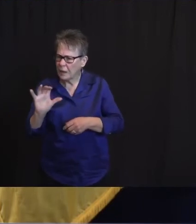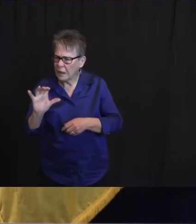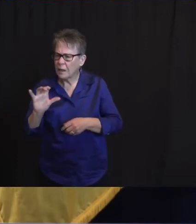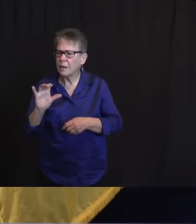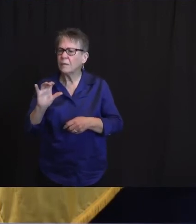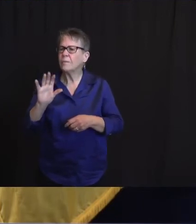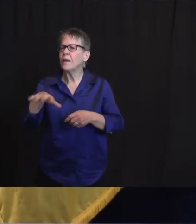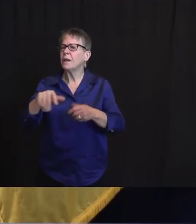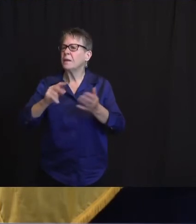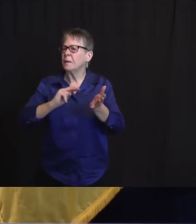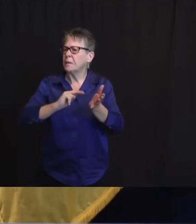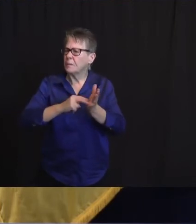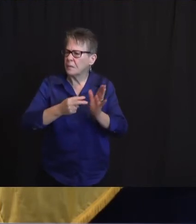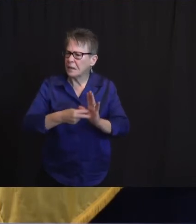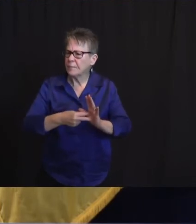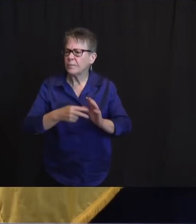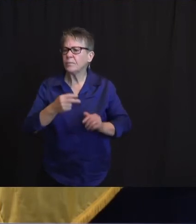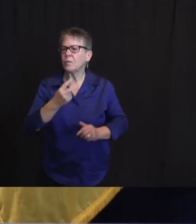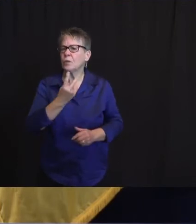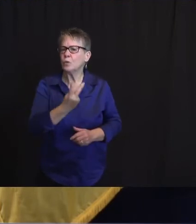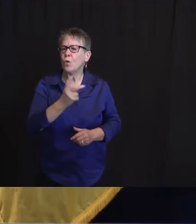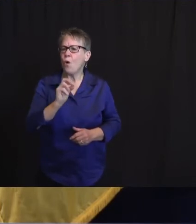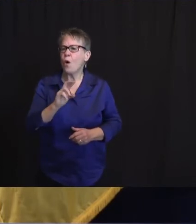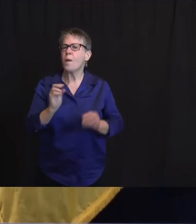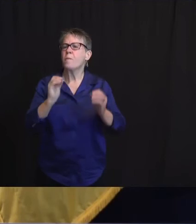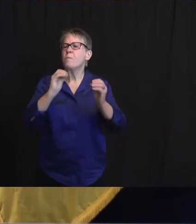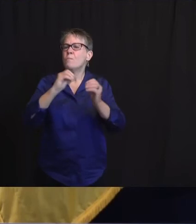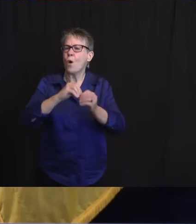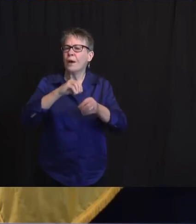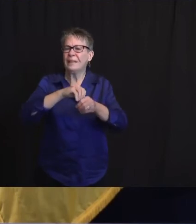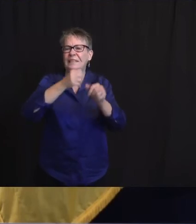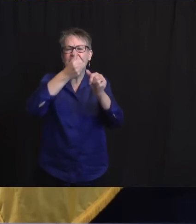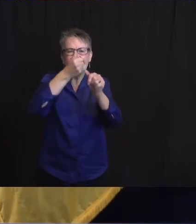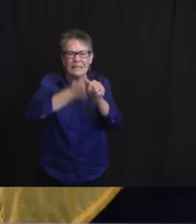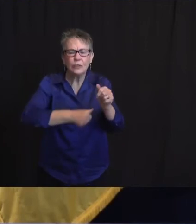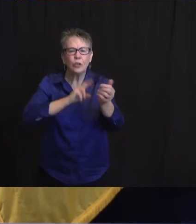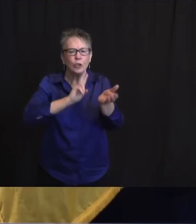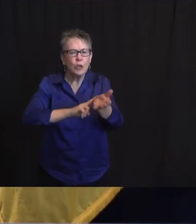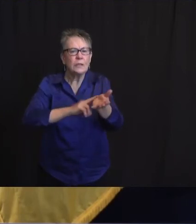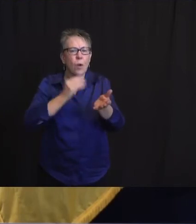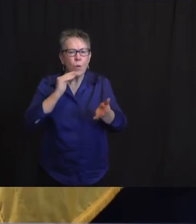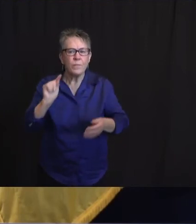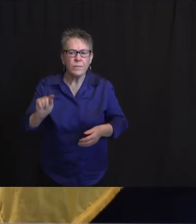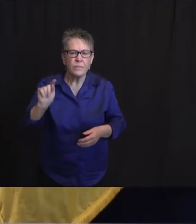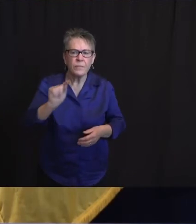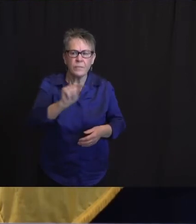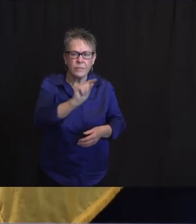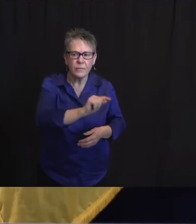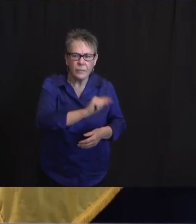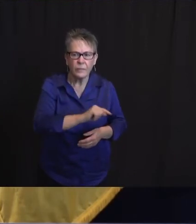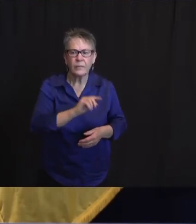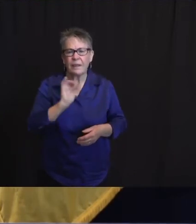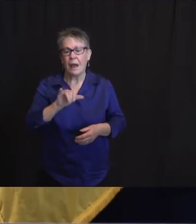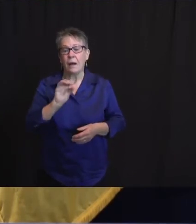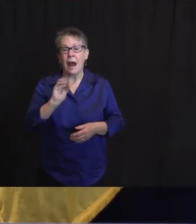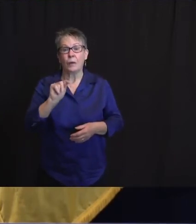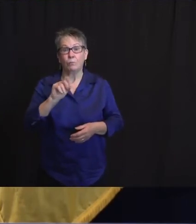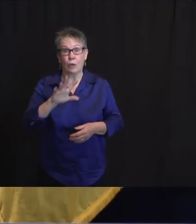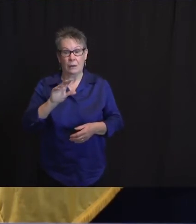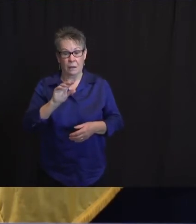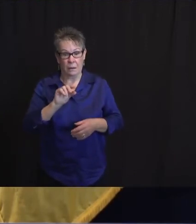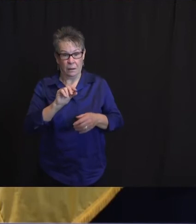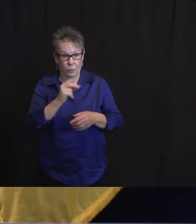as little as 2, or there could be, Yes. Unfortunately, multiples of that. Secondly, thank you for always reminding us of the disproportionate